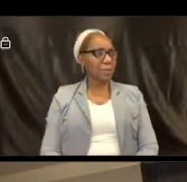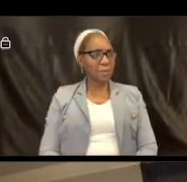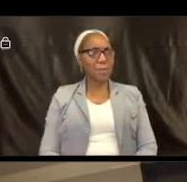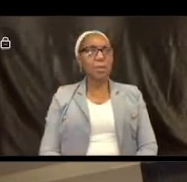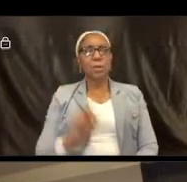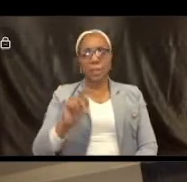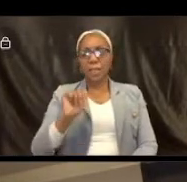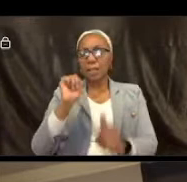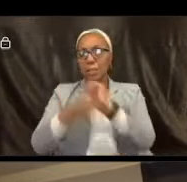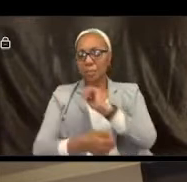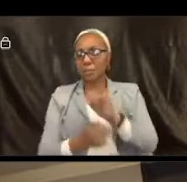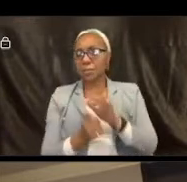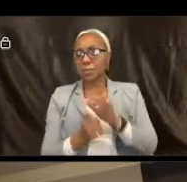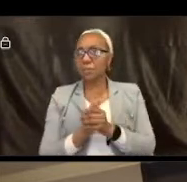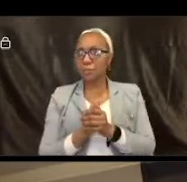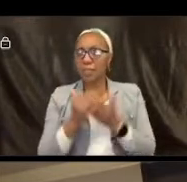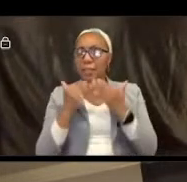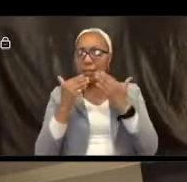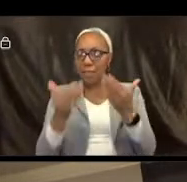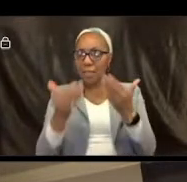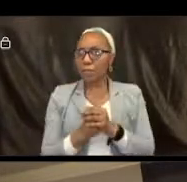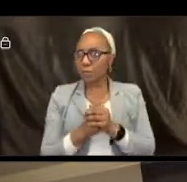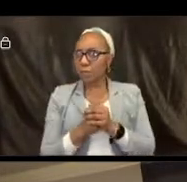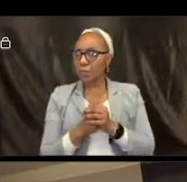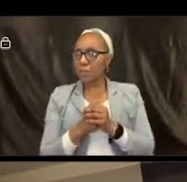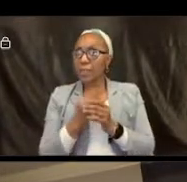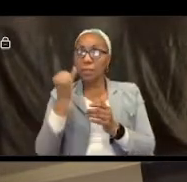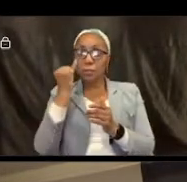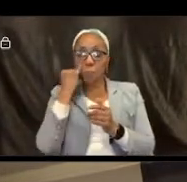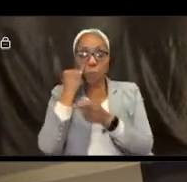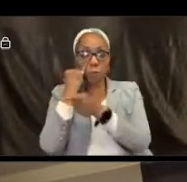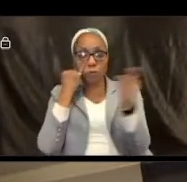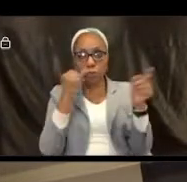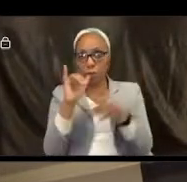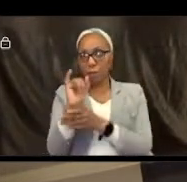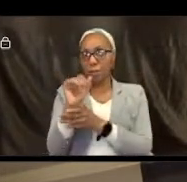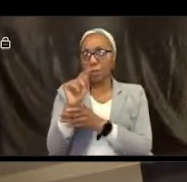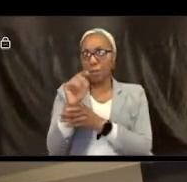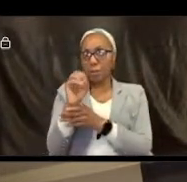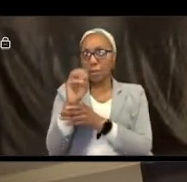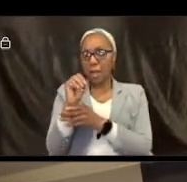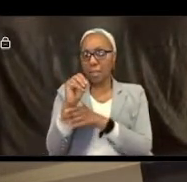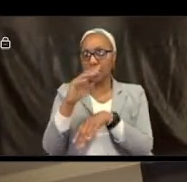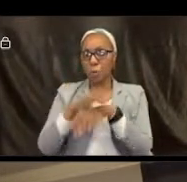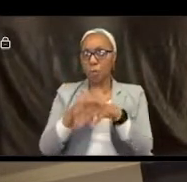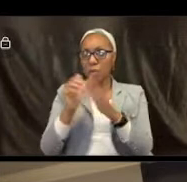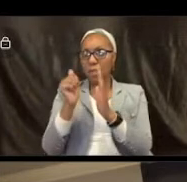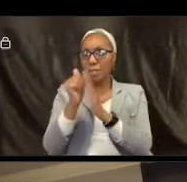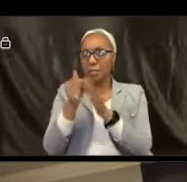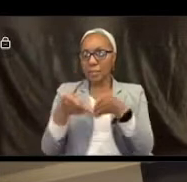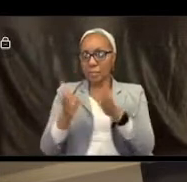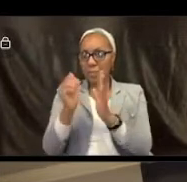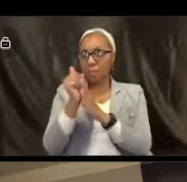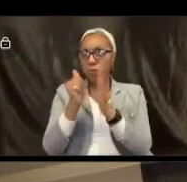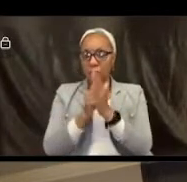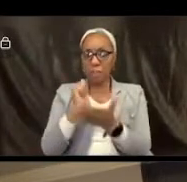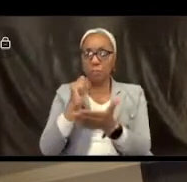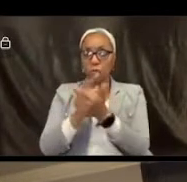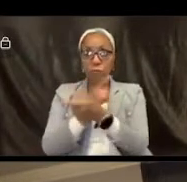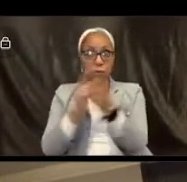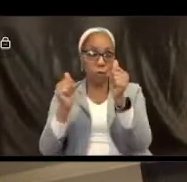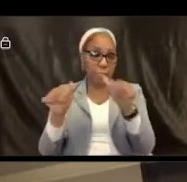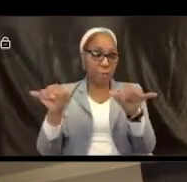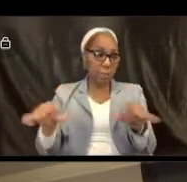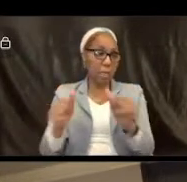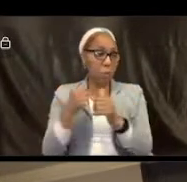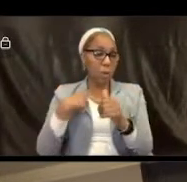Motion passes. Thank you. If your item was on the consent agenda, it's been approved, you're welcome to stay